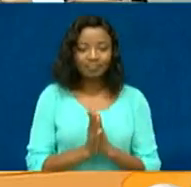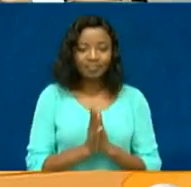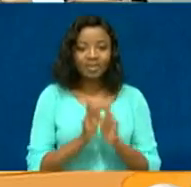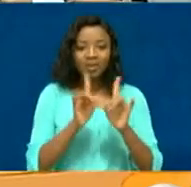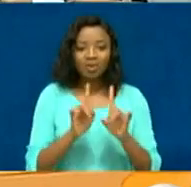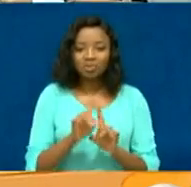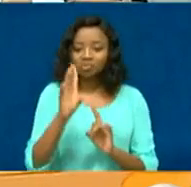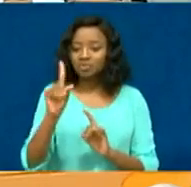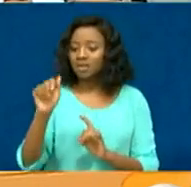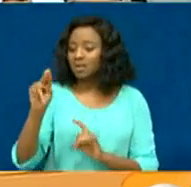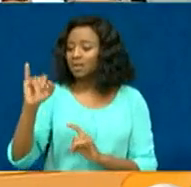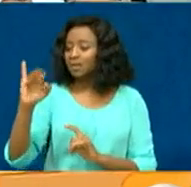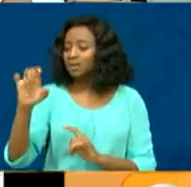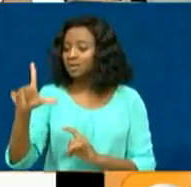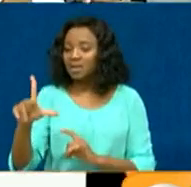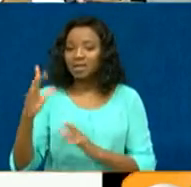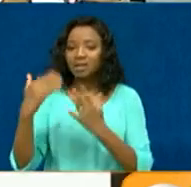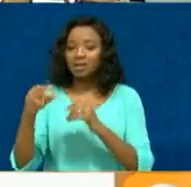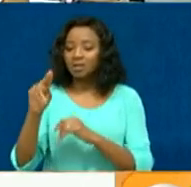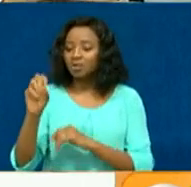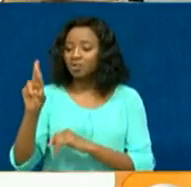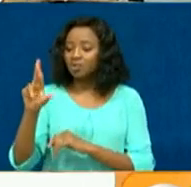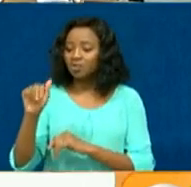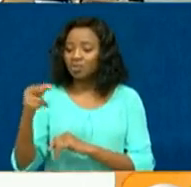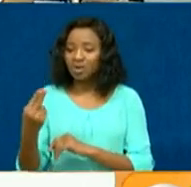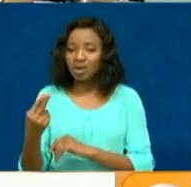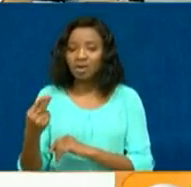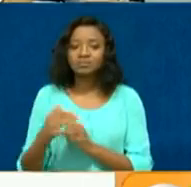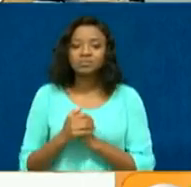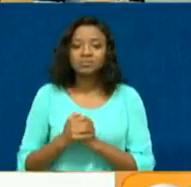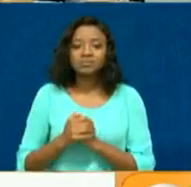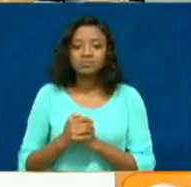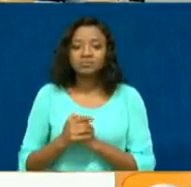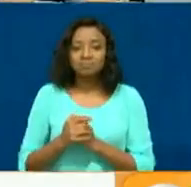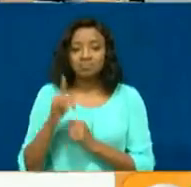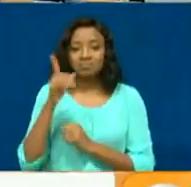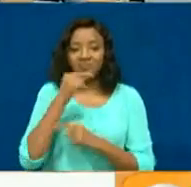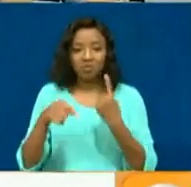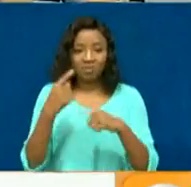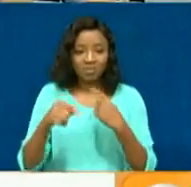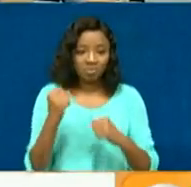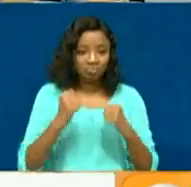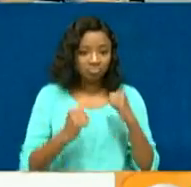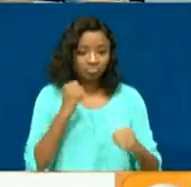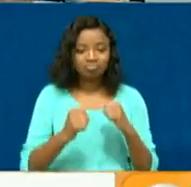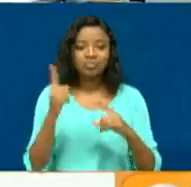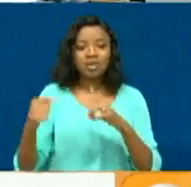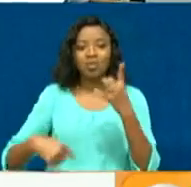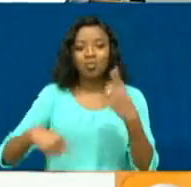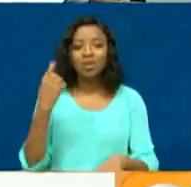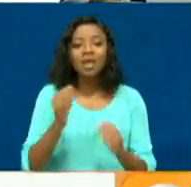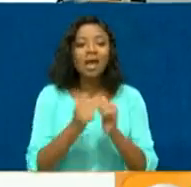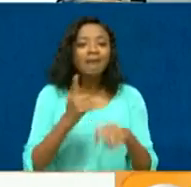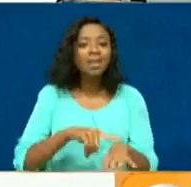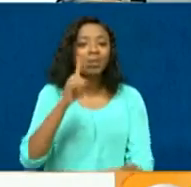Olympian Daniel Simiu Ebenyo and Norah Jeruto triumphed at the Discovery Kenya Cross Country Championships that was